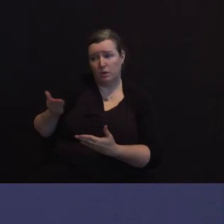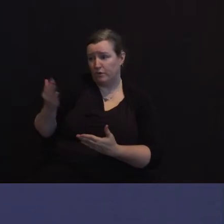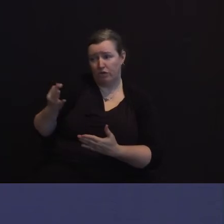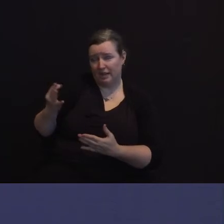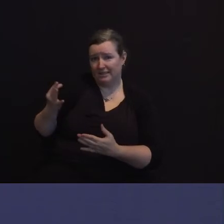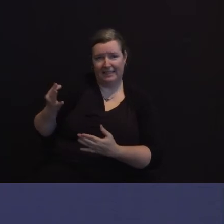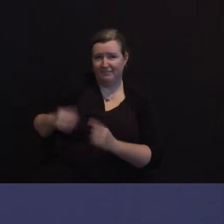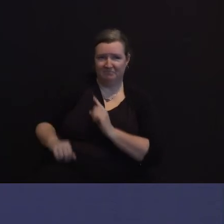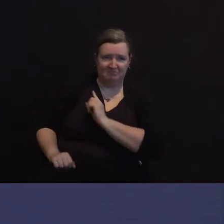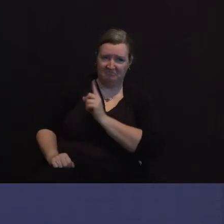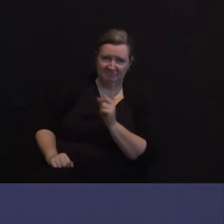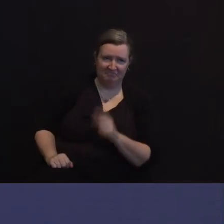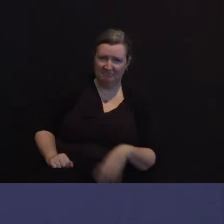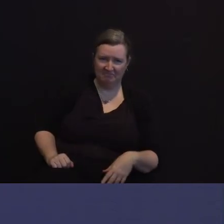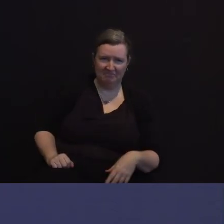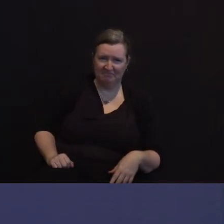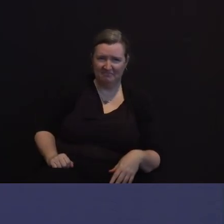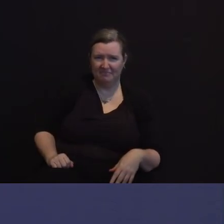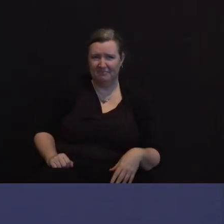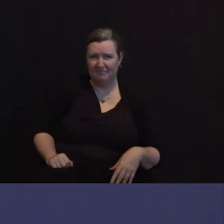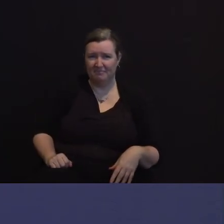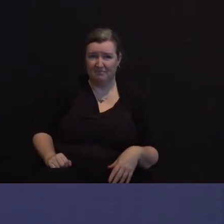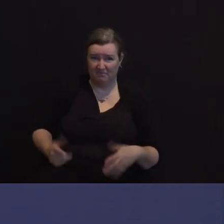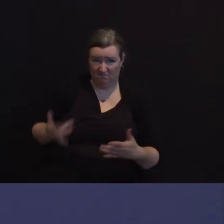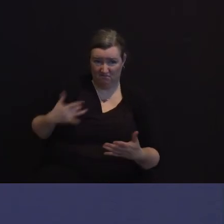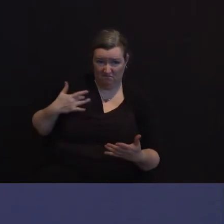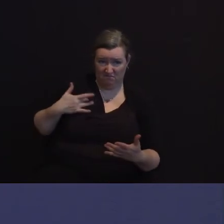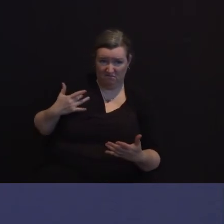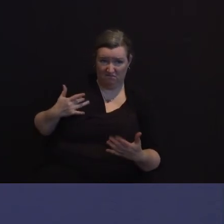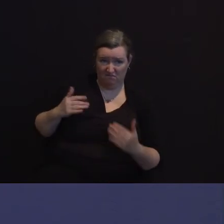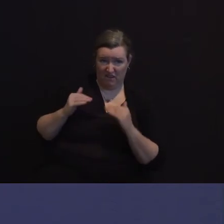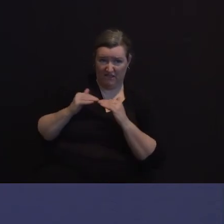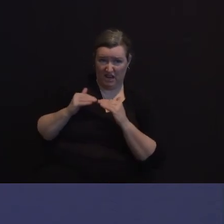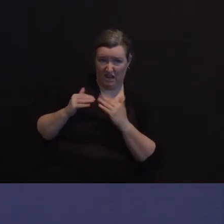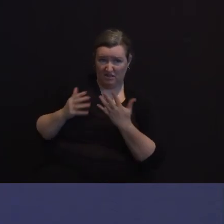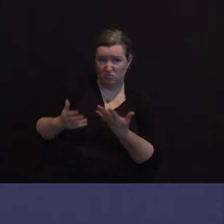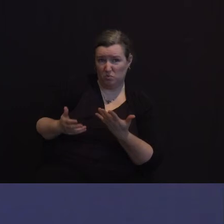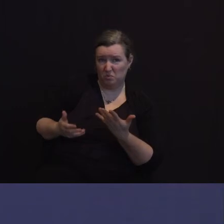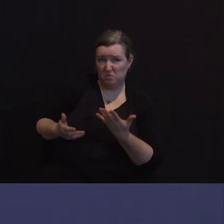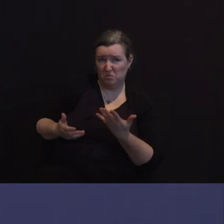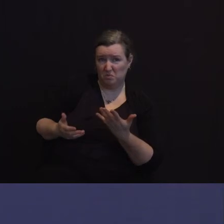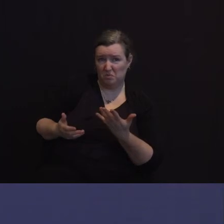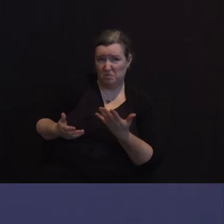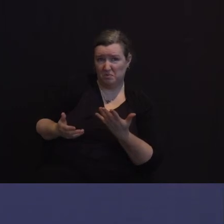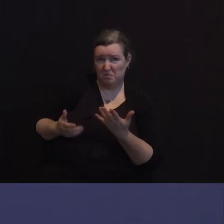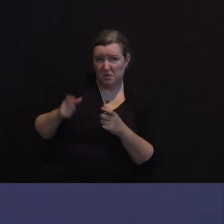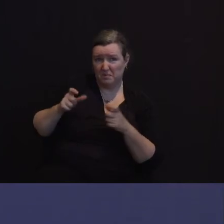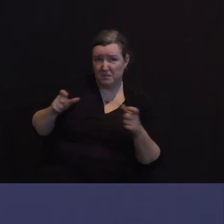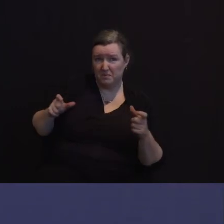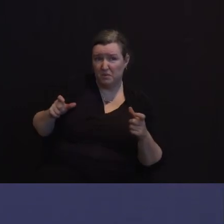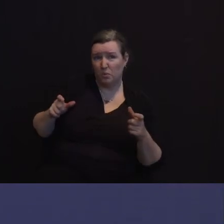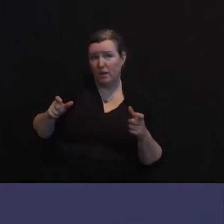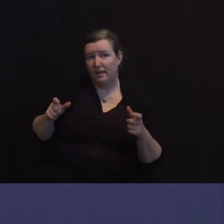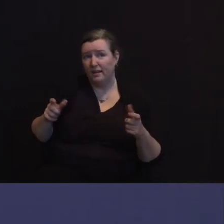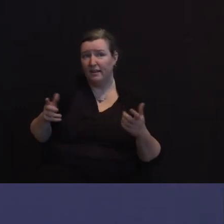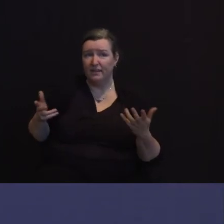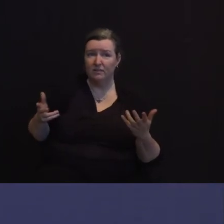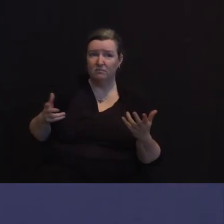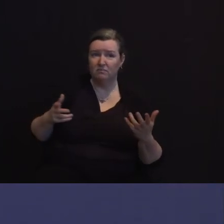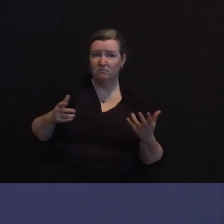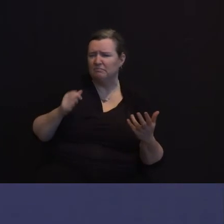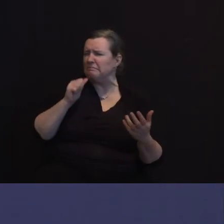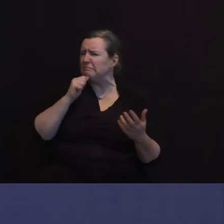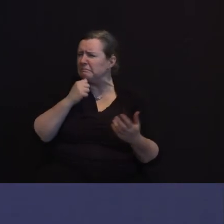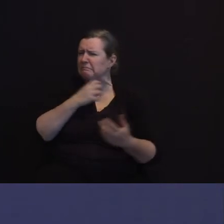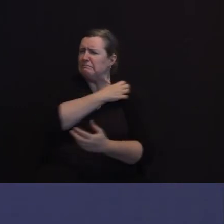Judy, is it fair to say that the incidence of folks having a reaction to the vaccine remains